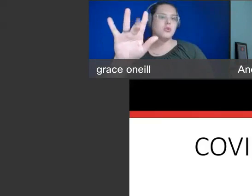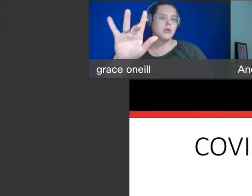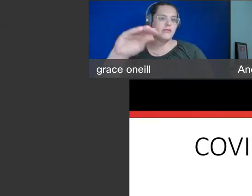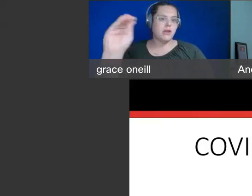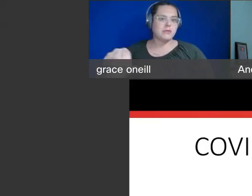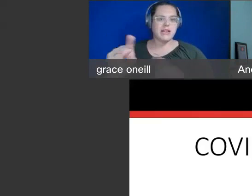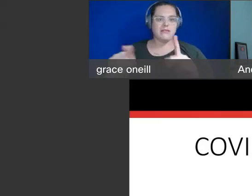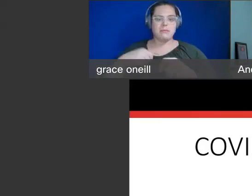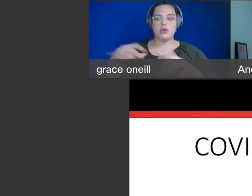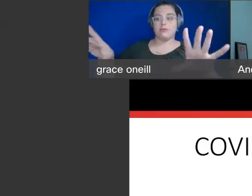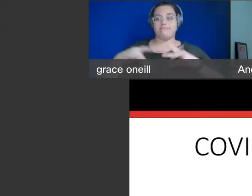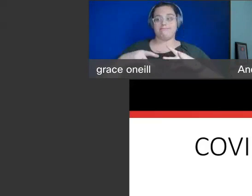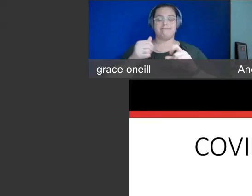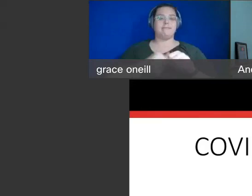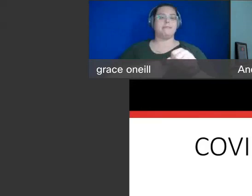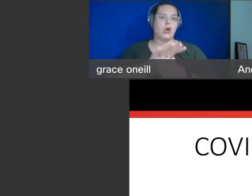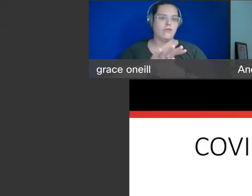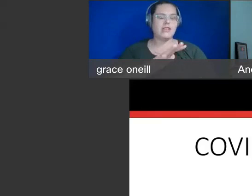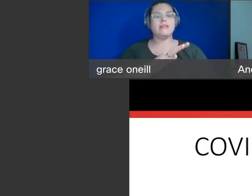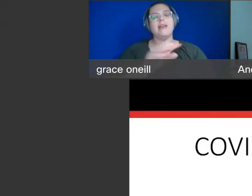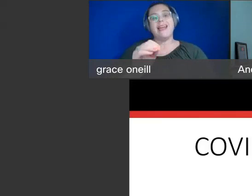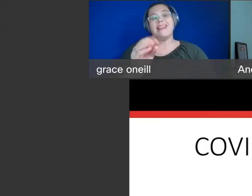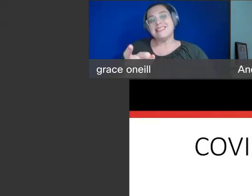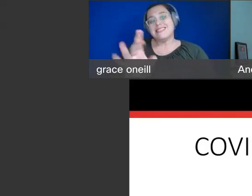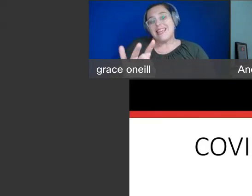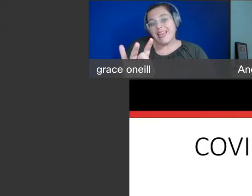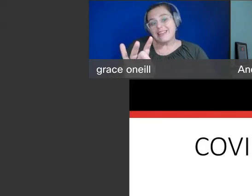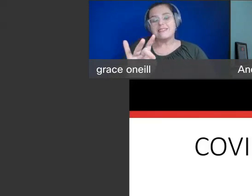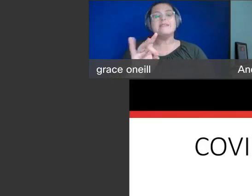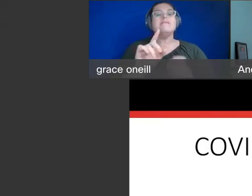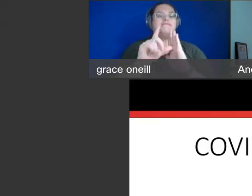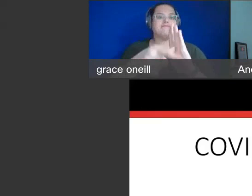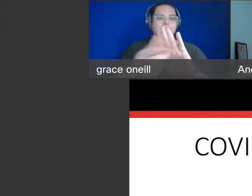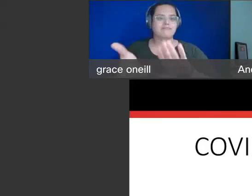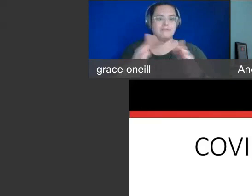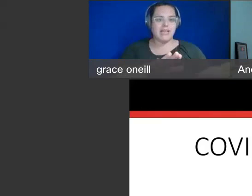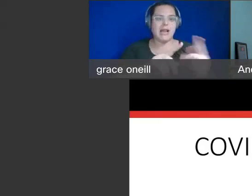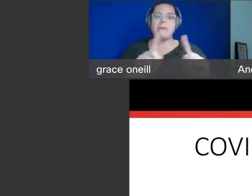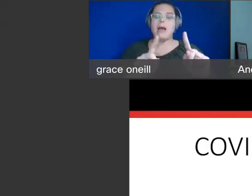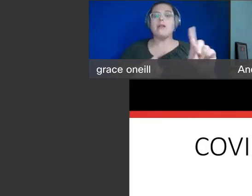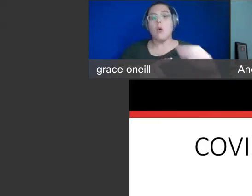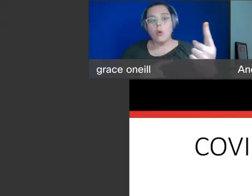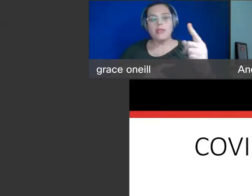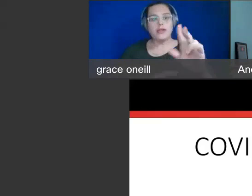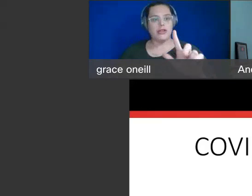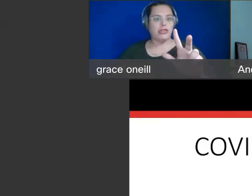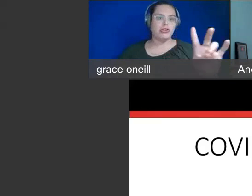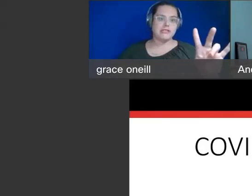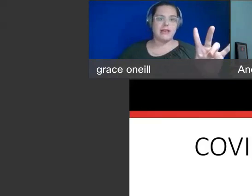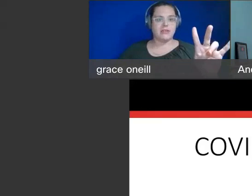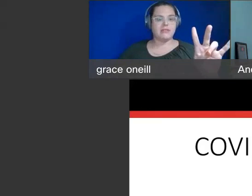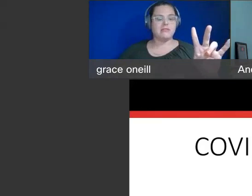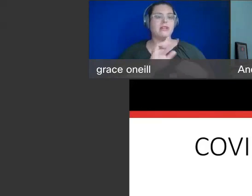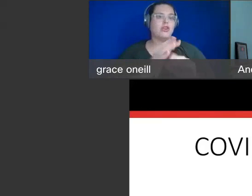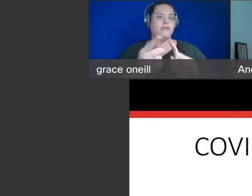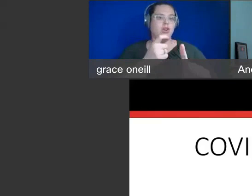contracted COVID. 68 of those people have died, but there have only been 37 confirmed COVID deaths,